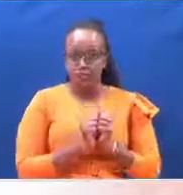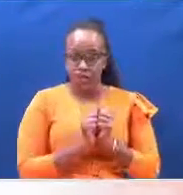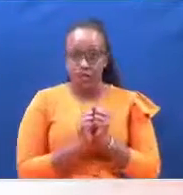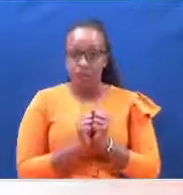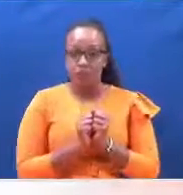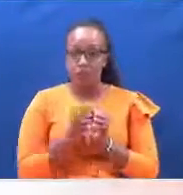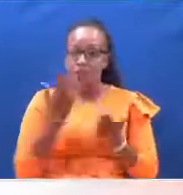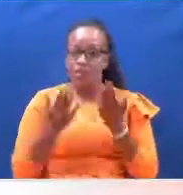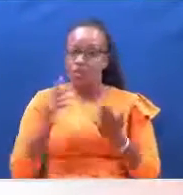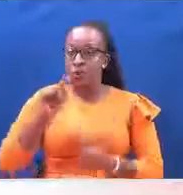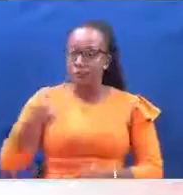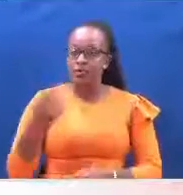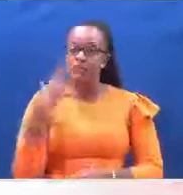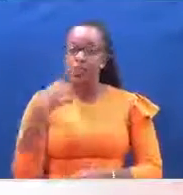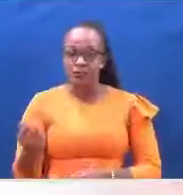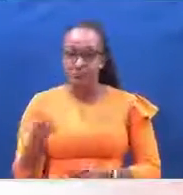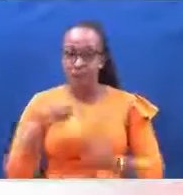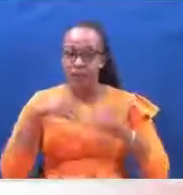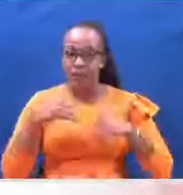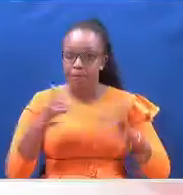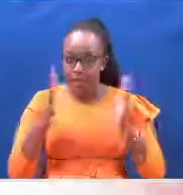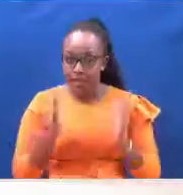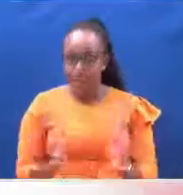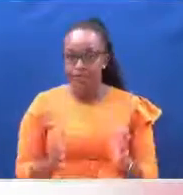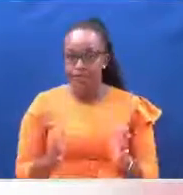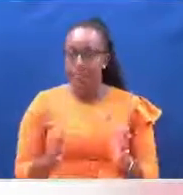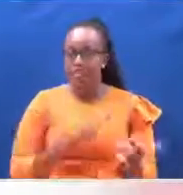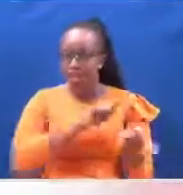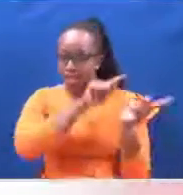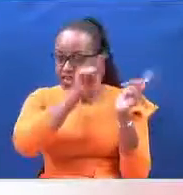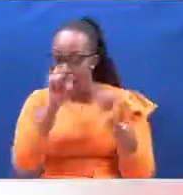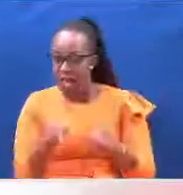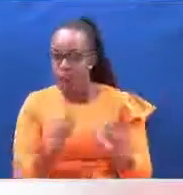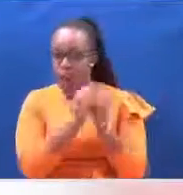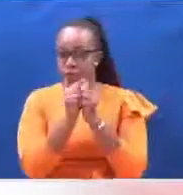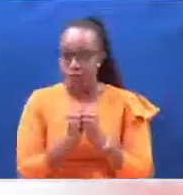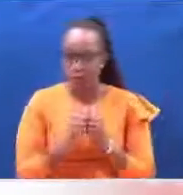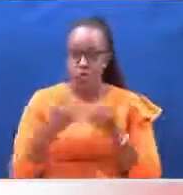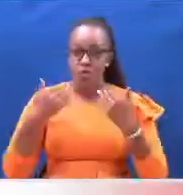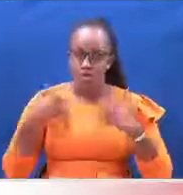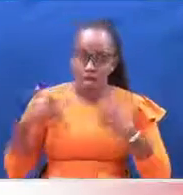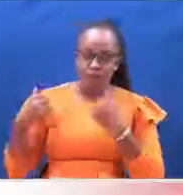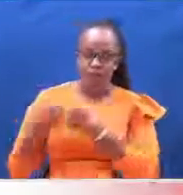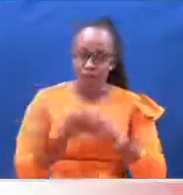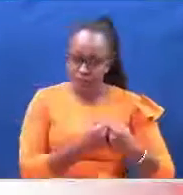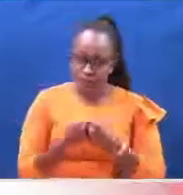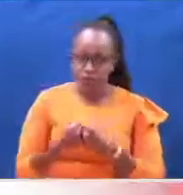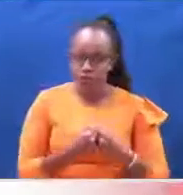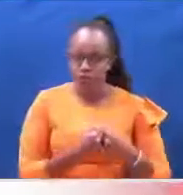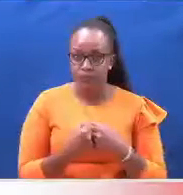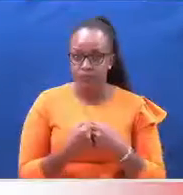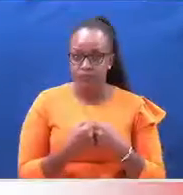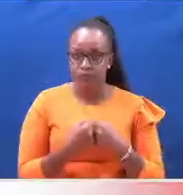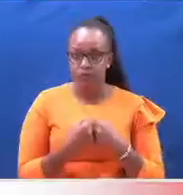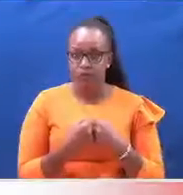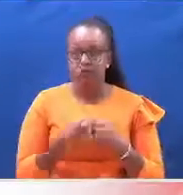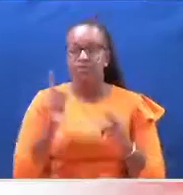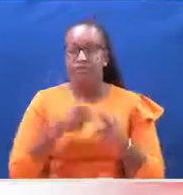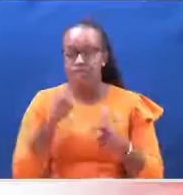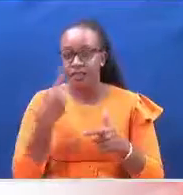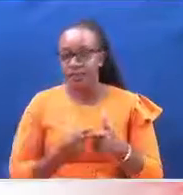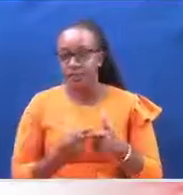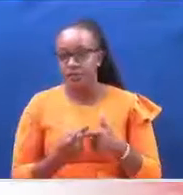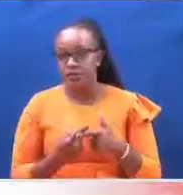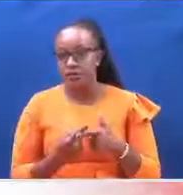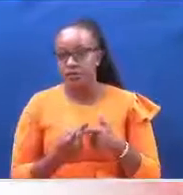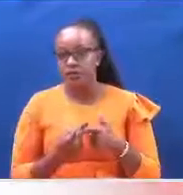players. They come here to a certain place like a region like this, where we have different regions of 500 bases, they have one region. So